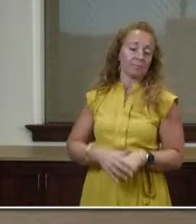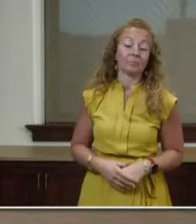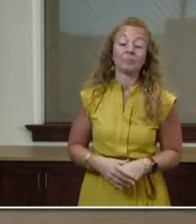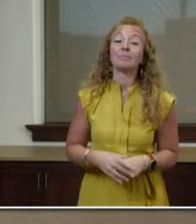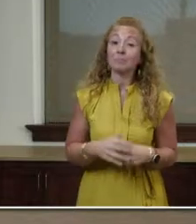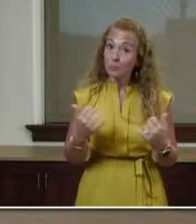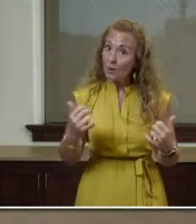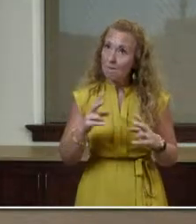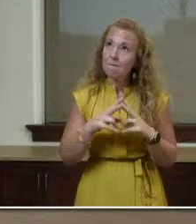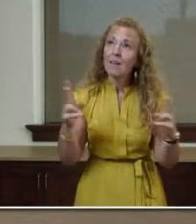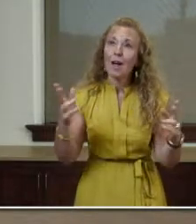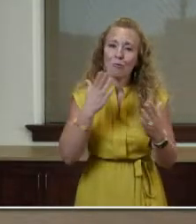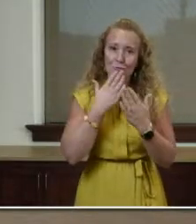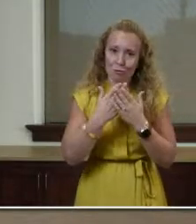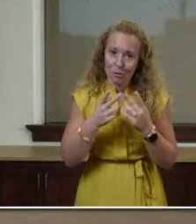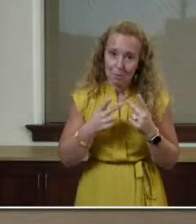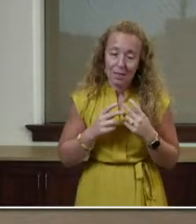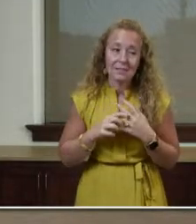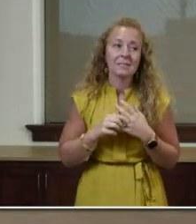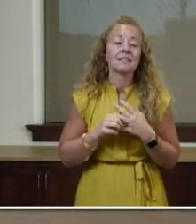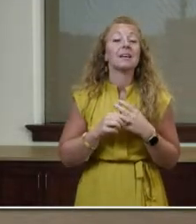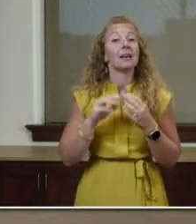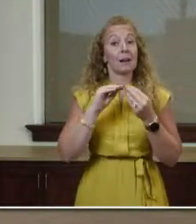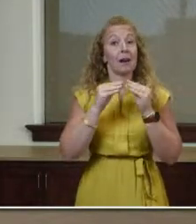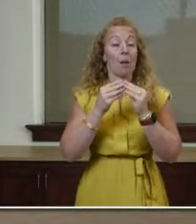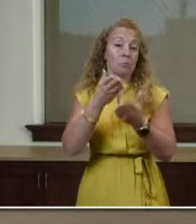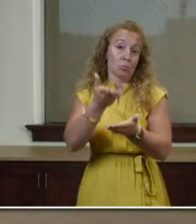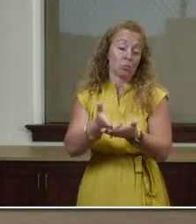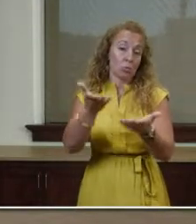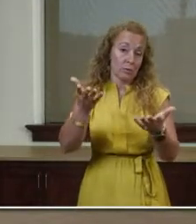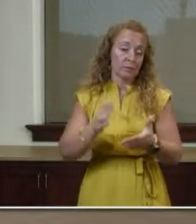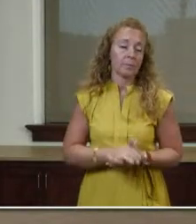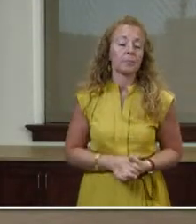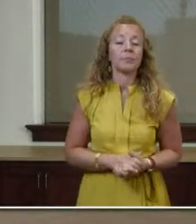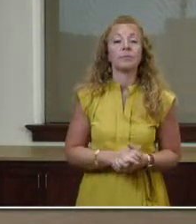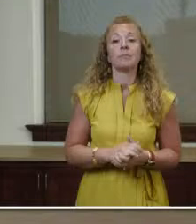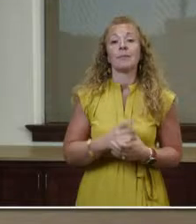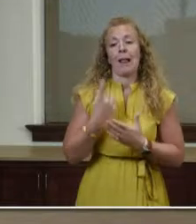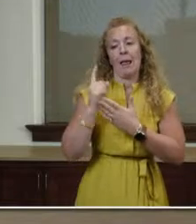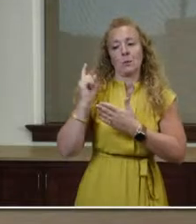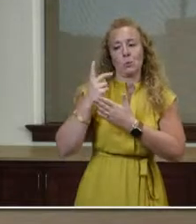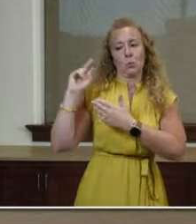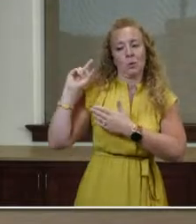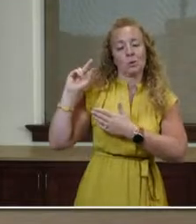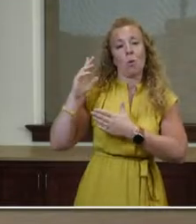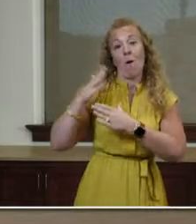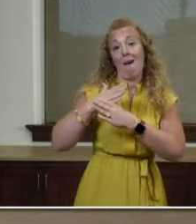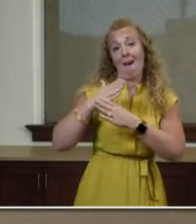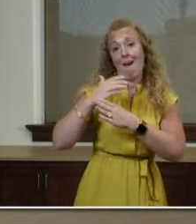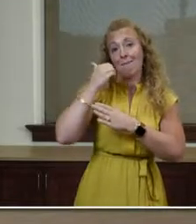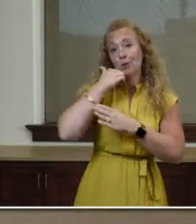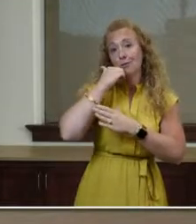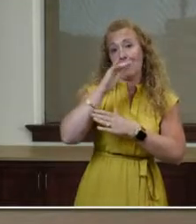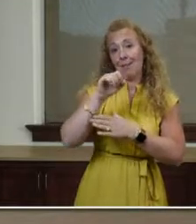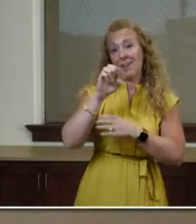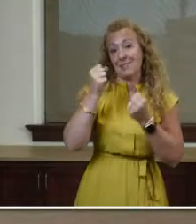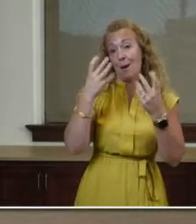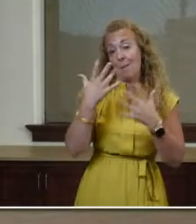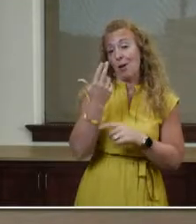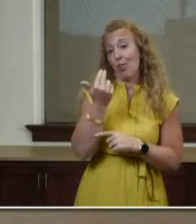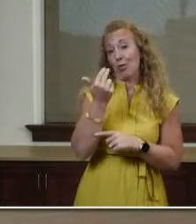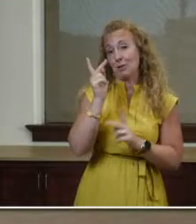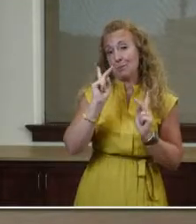really good place right now, and the numbers prove it. Over the past 2 weeks, our average daily cases have dropped to about 13 a